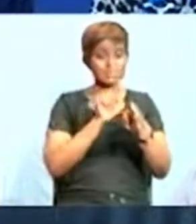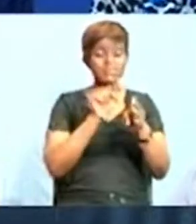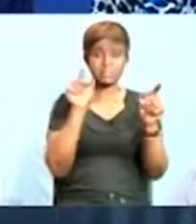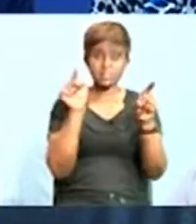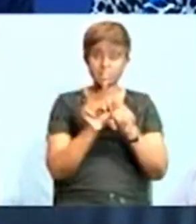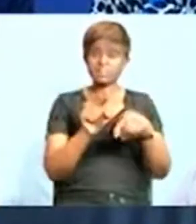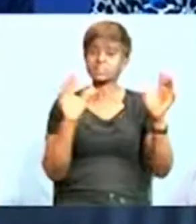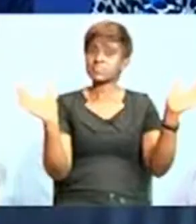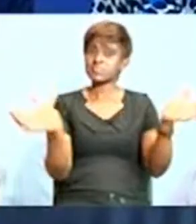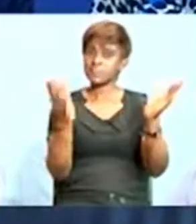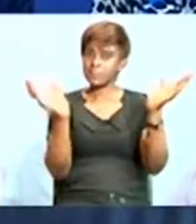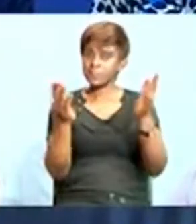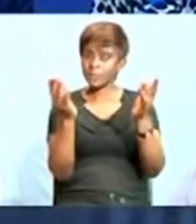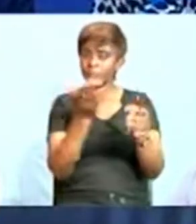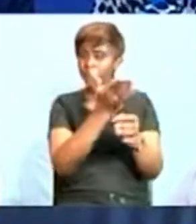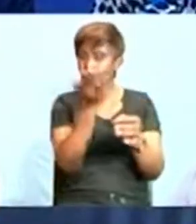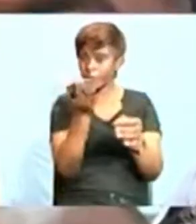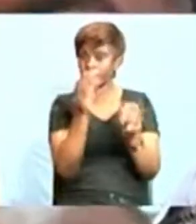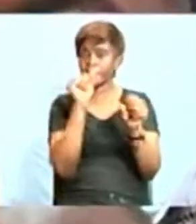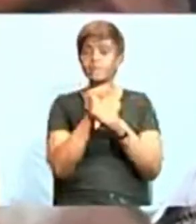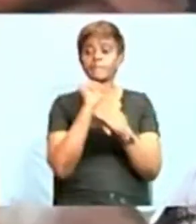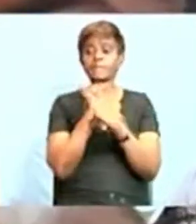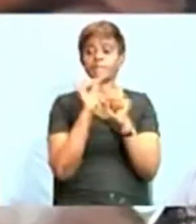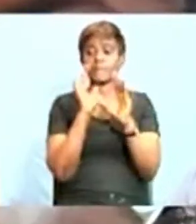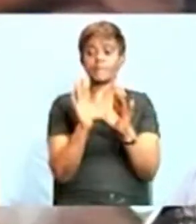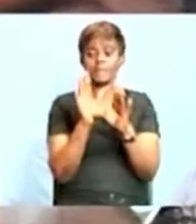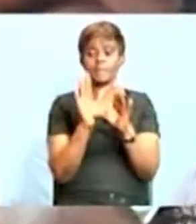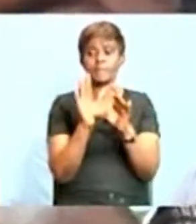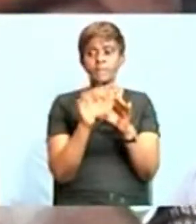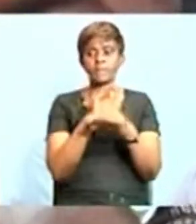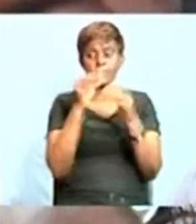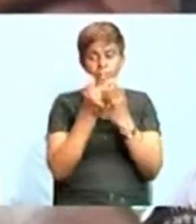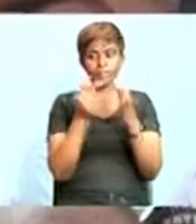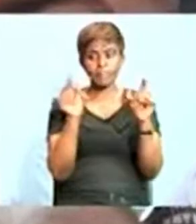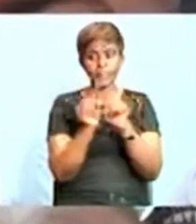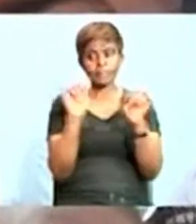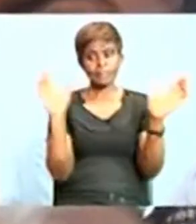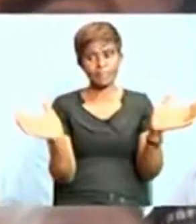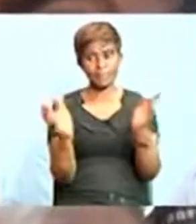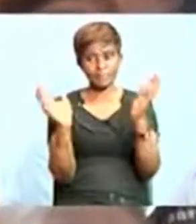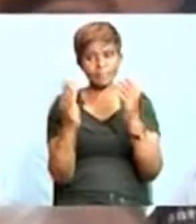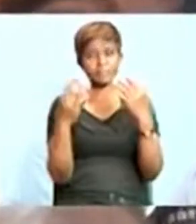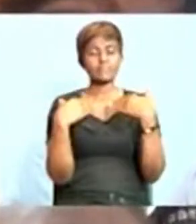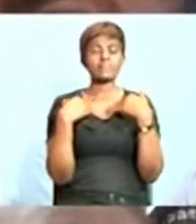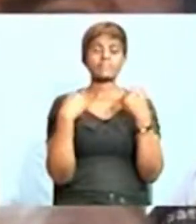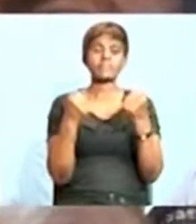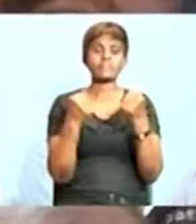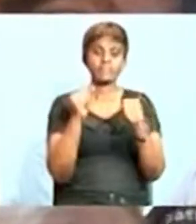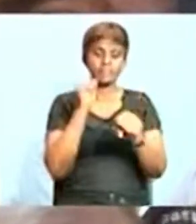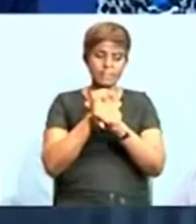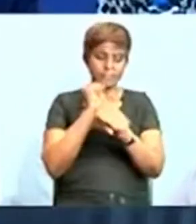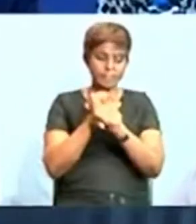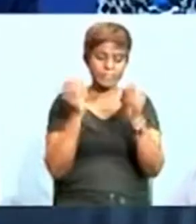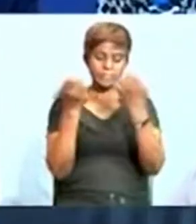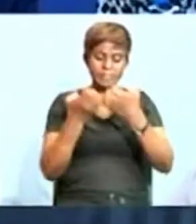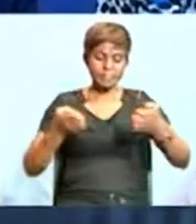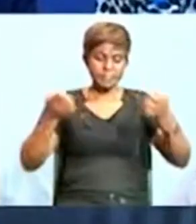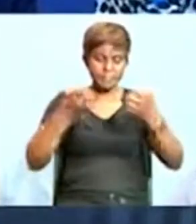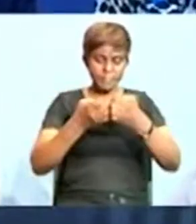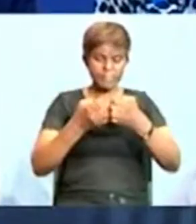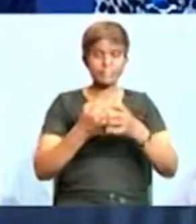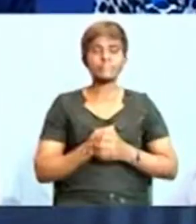and motivation of the employees, as well as promoting a healthy working